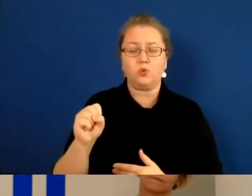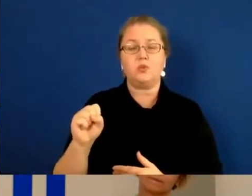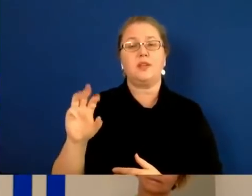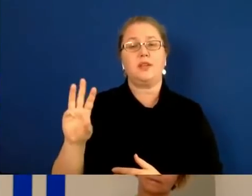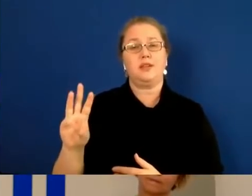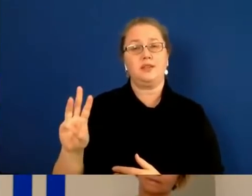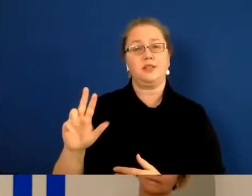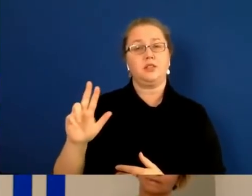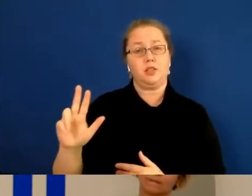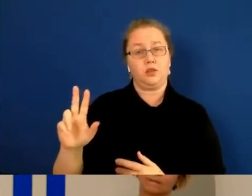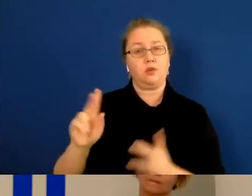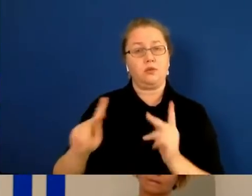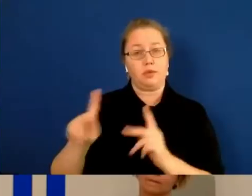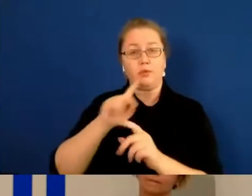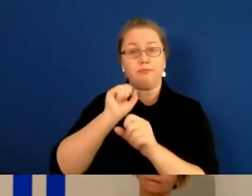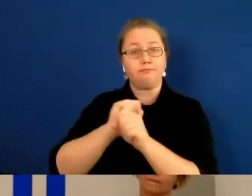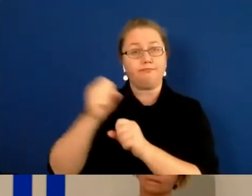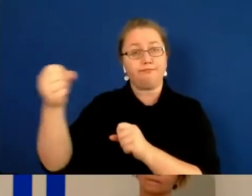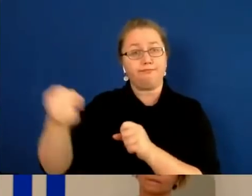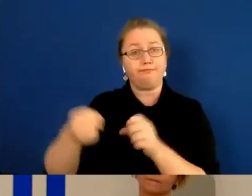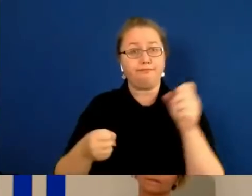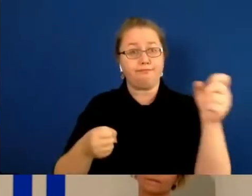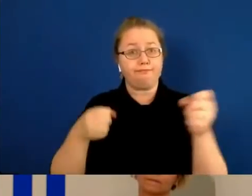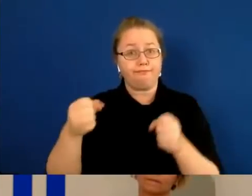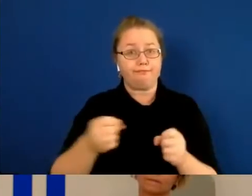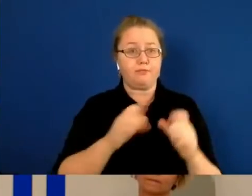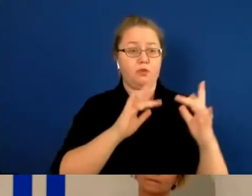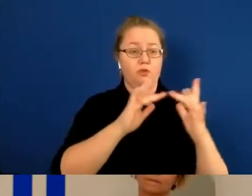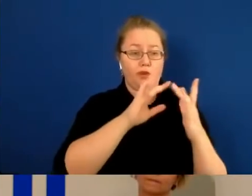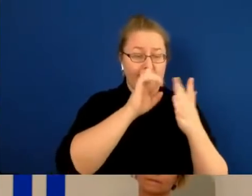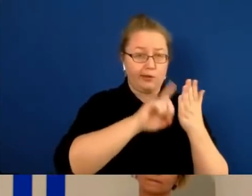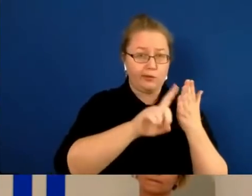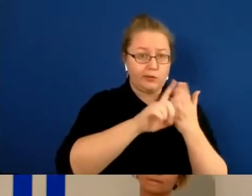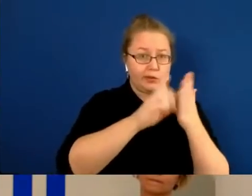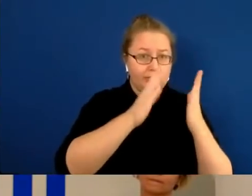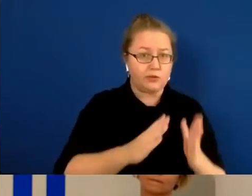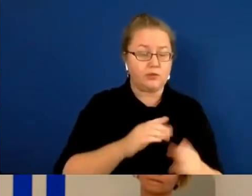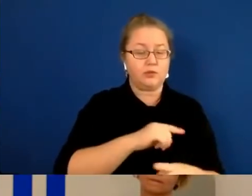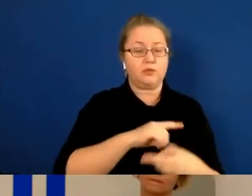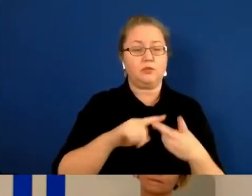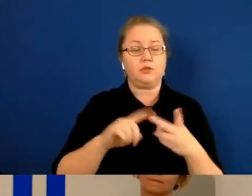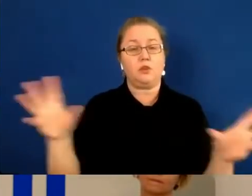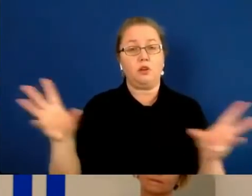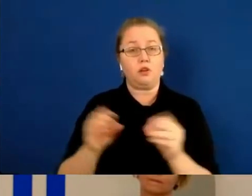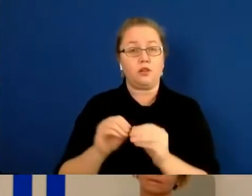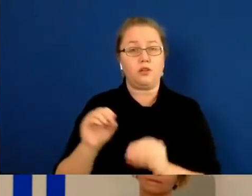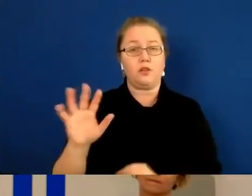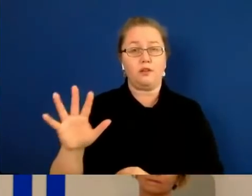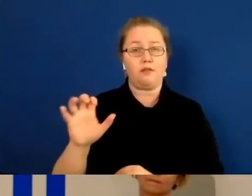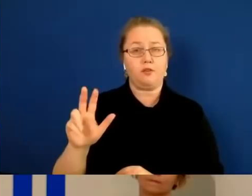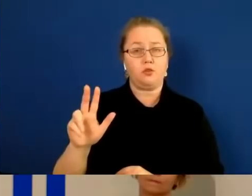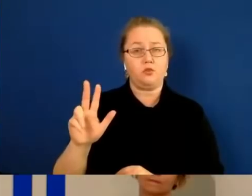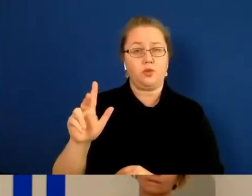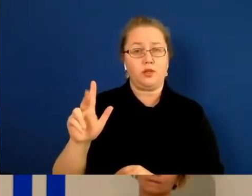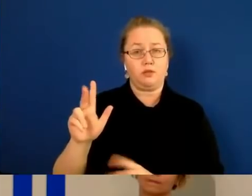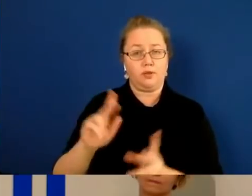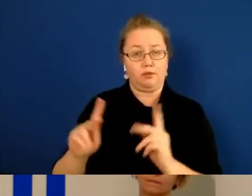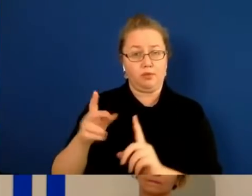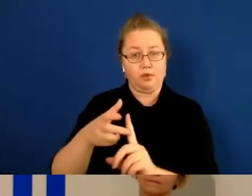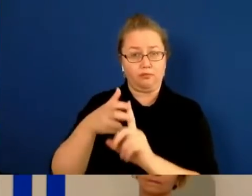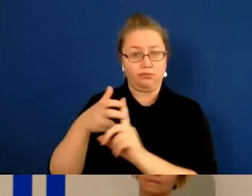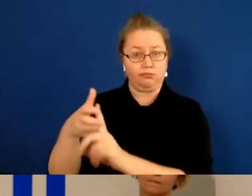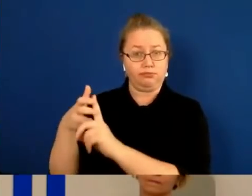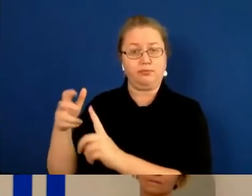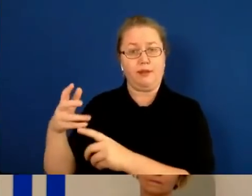BC to be together in this and to take the steps and to follow both the orders and the guidance that's been provided by Dr. Henry and her